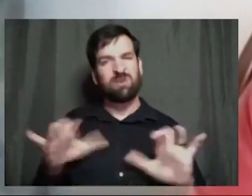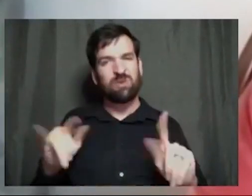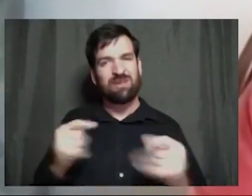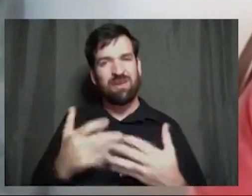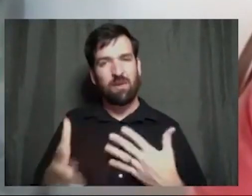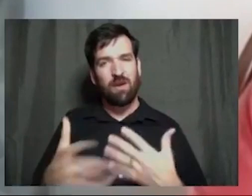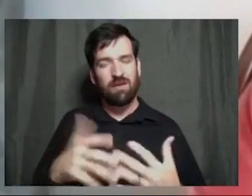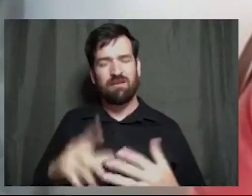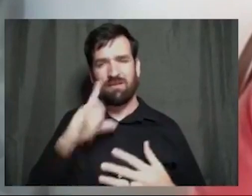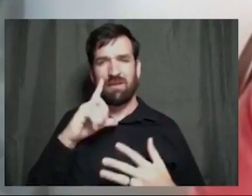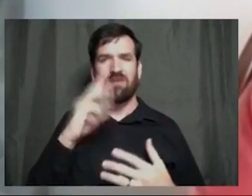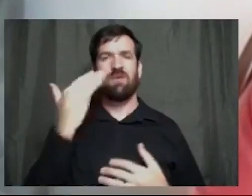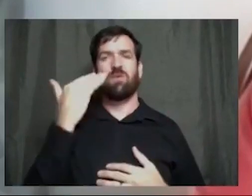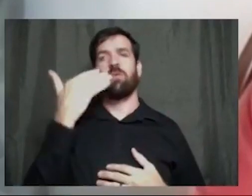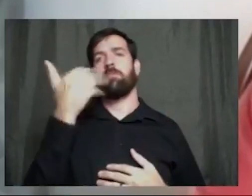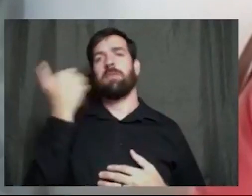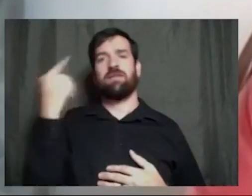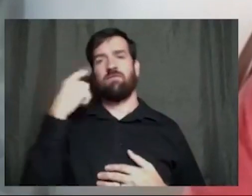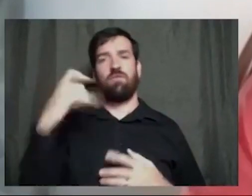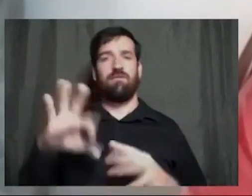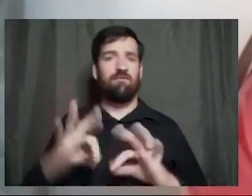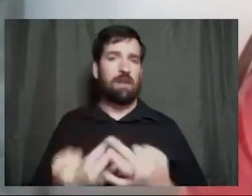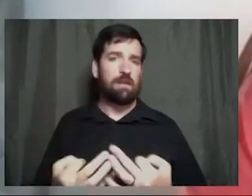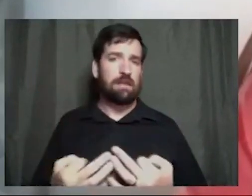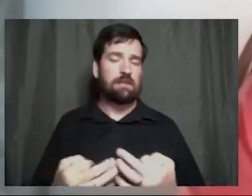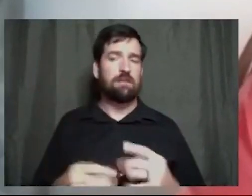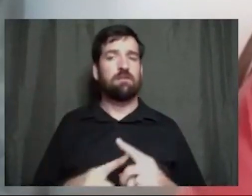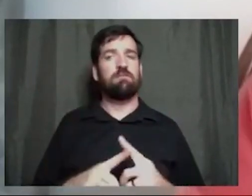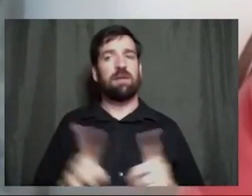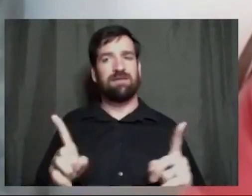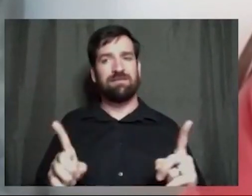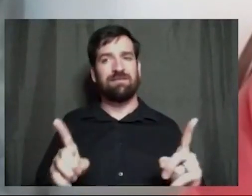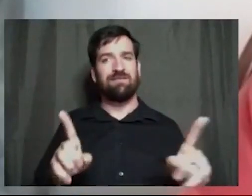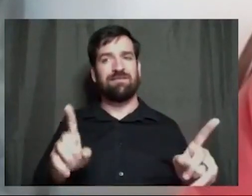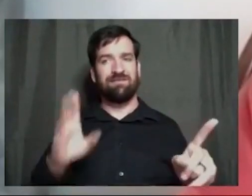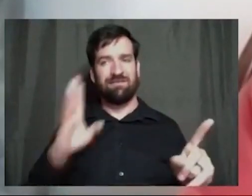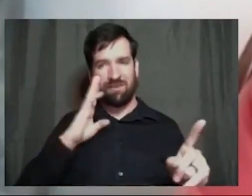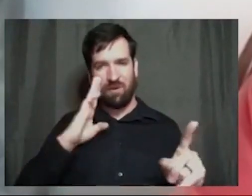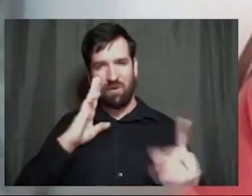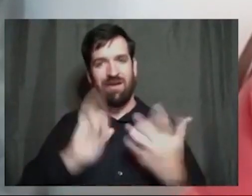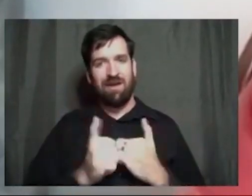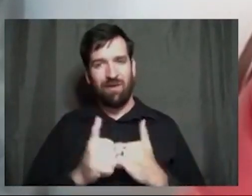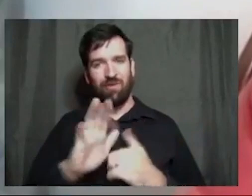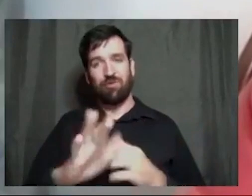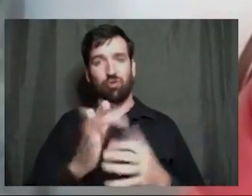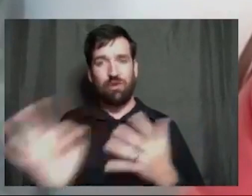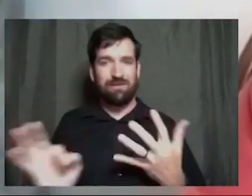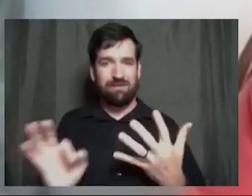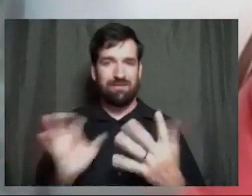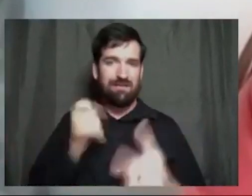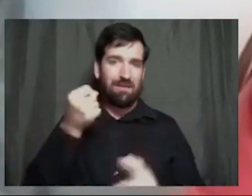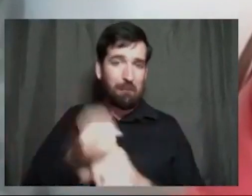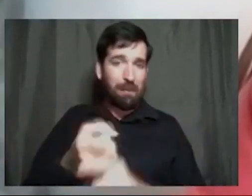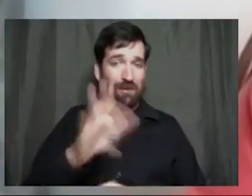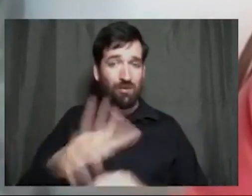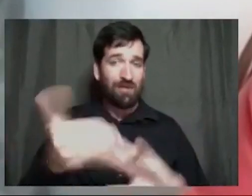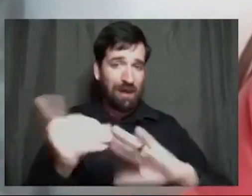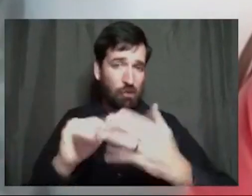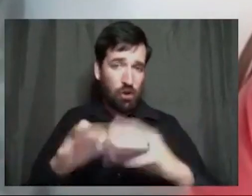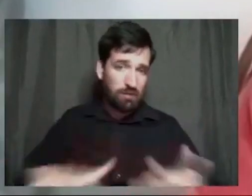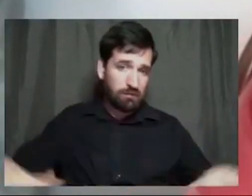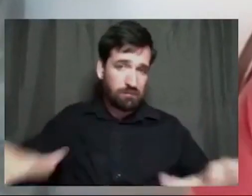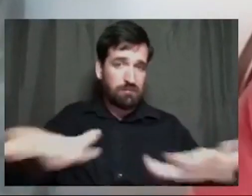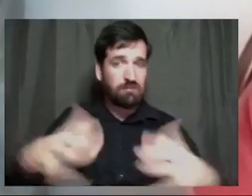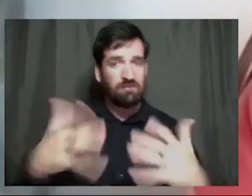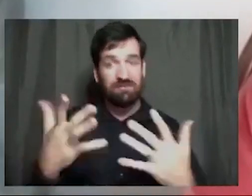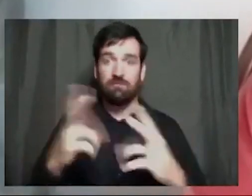think it's really knowing what's best for your family, but then knowing how your choices can affect your neighborhood and beyond. It's really